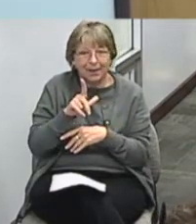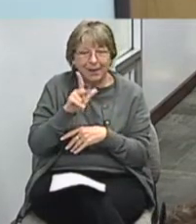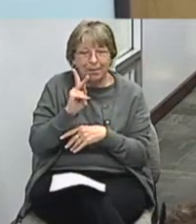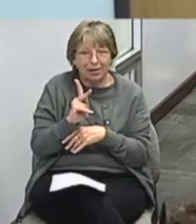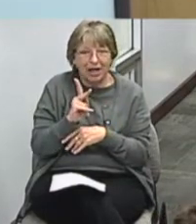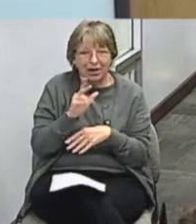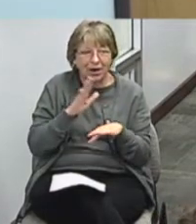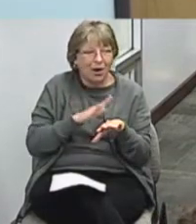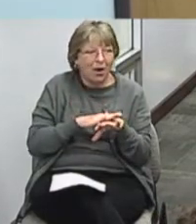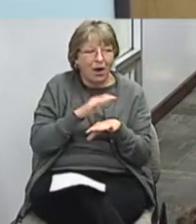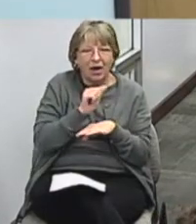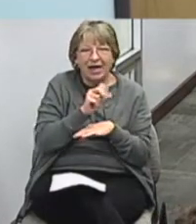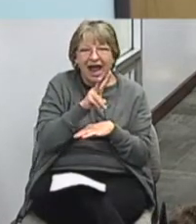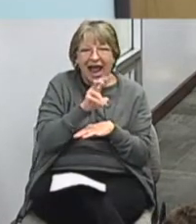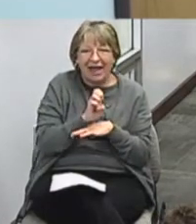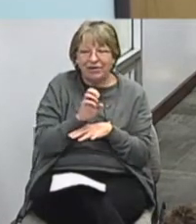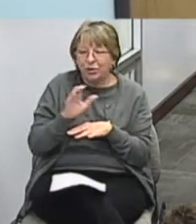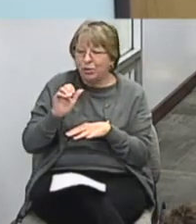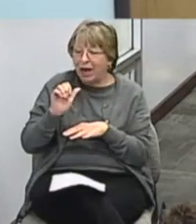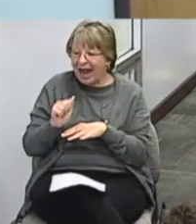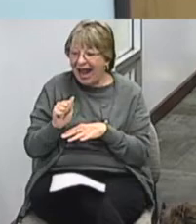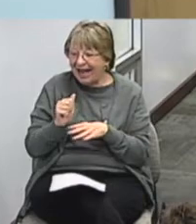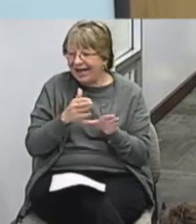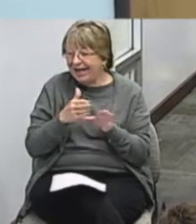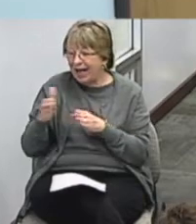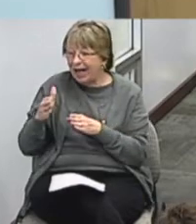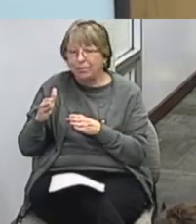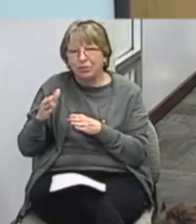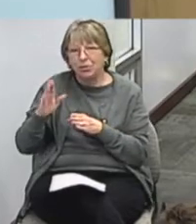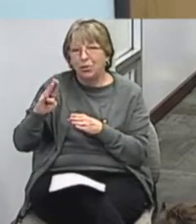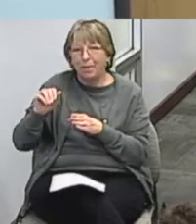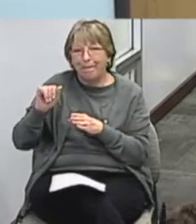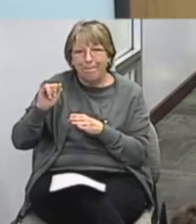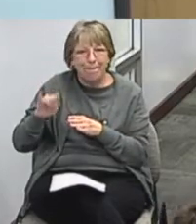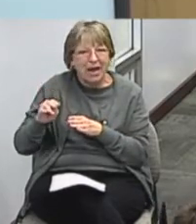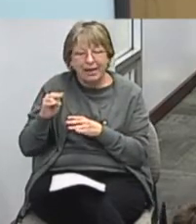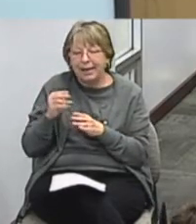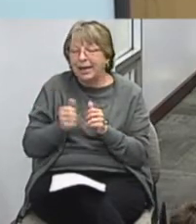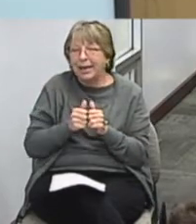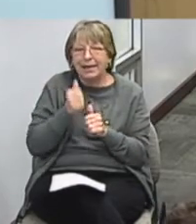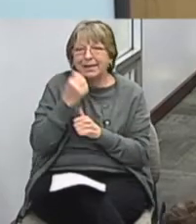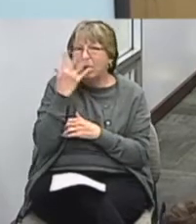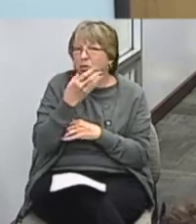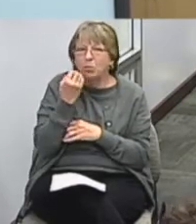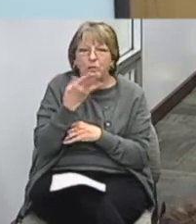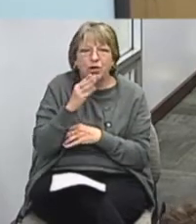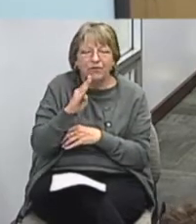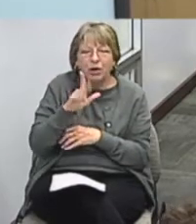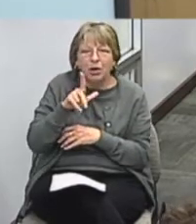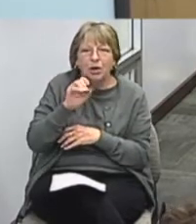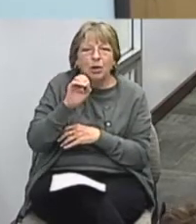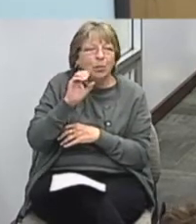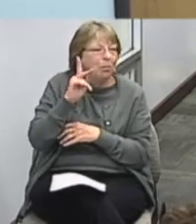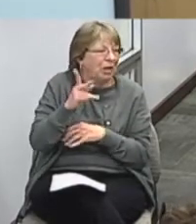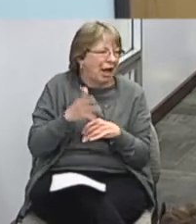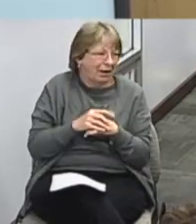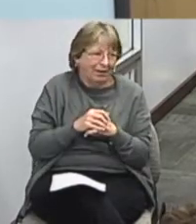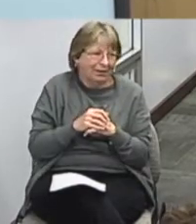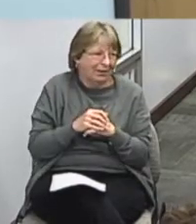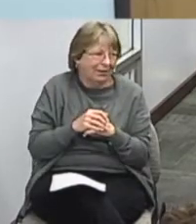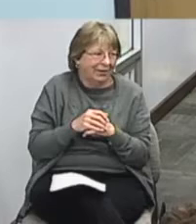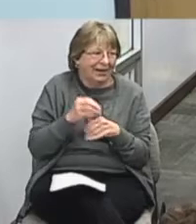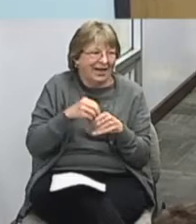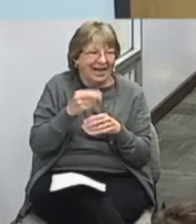the most beautiful block in this town. I'll argue that to my death. As a teenager, I rode my bike downtown